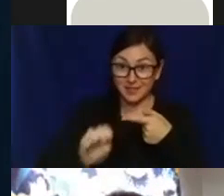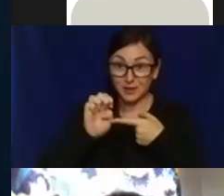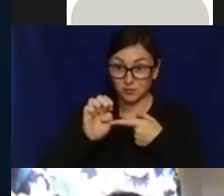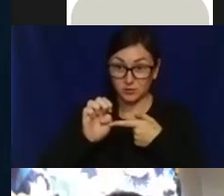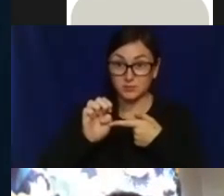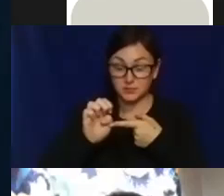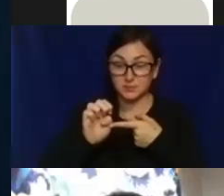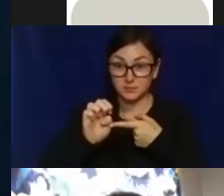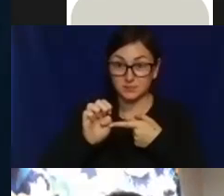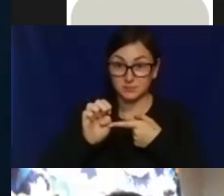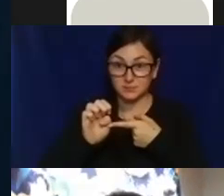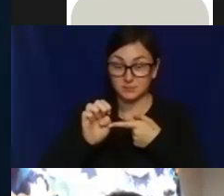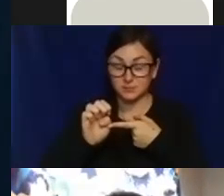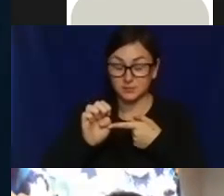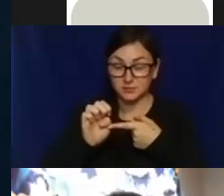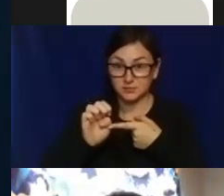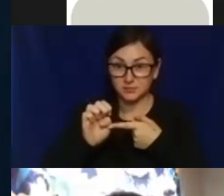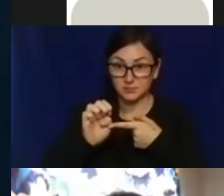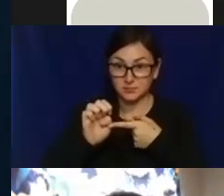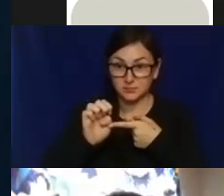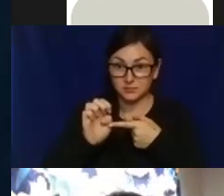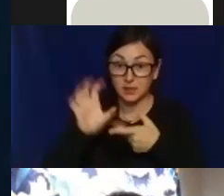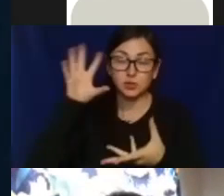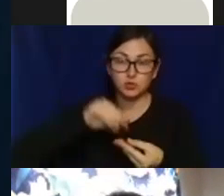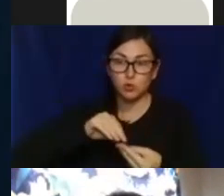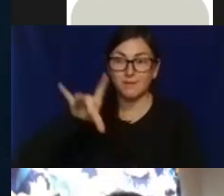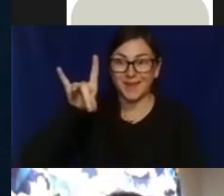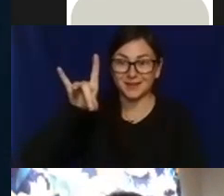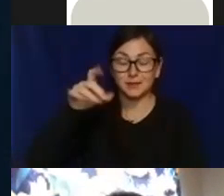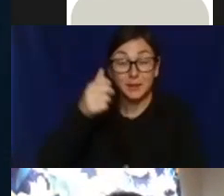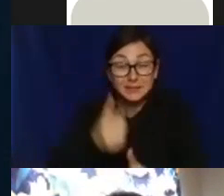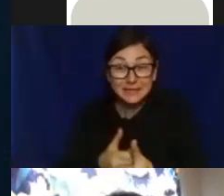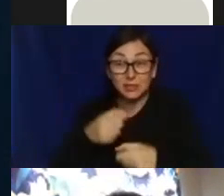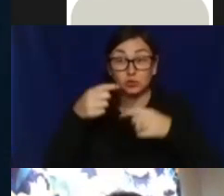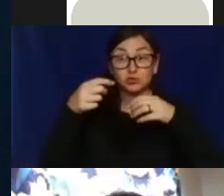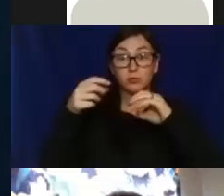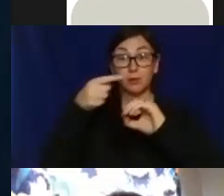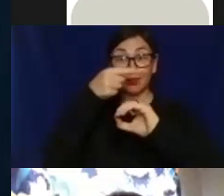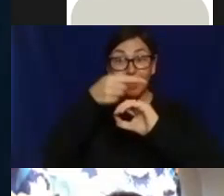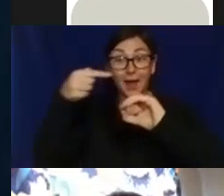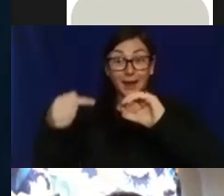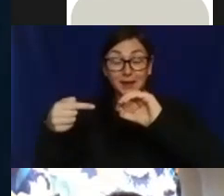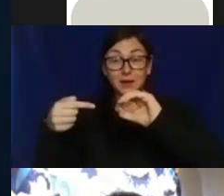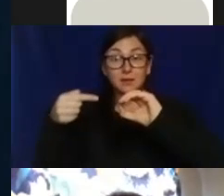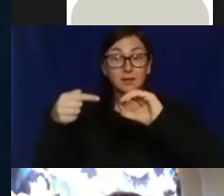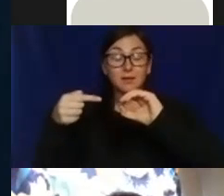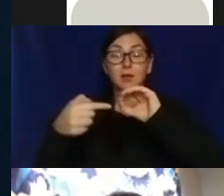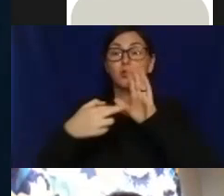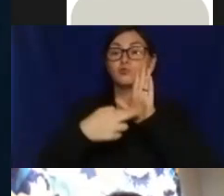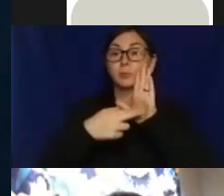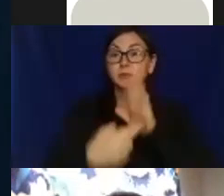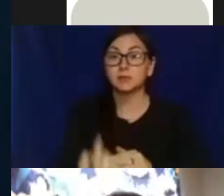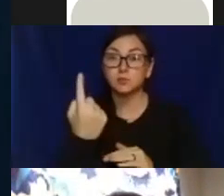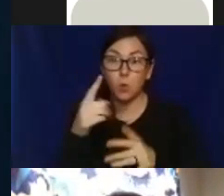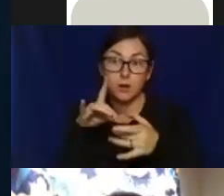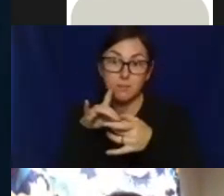oxygens, I have a total of 8 electrons, okay, which is consistent